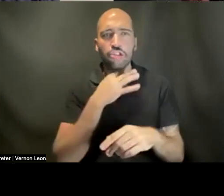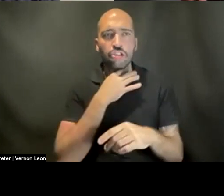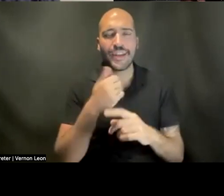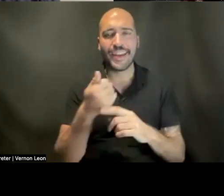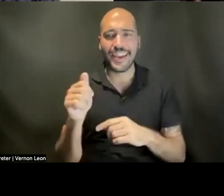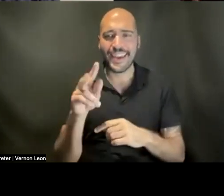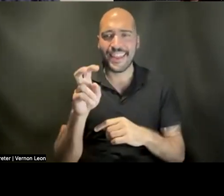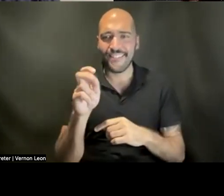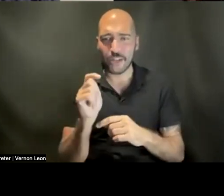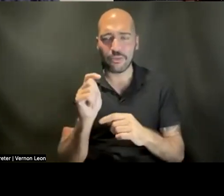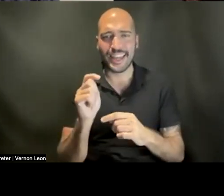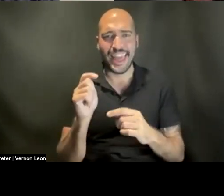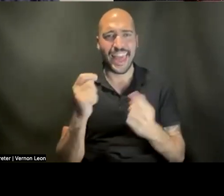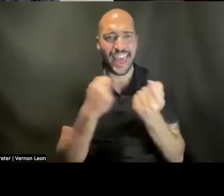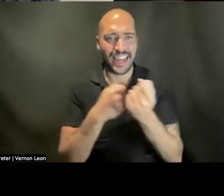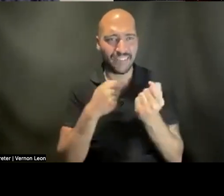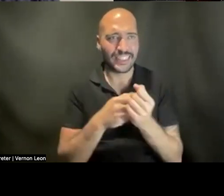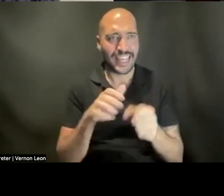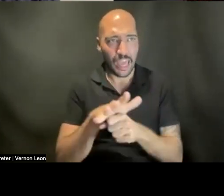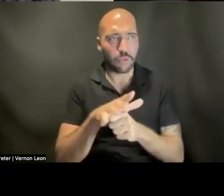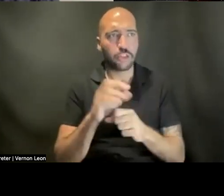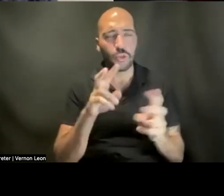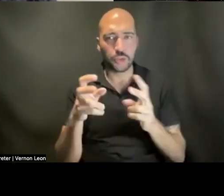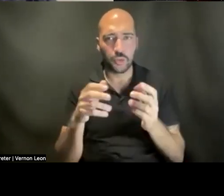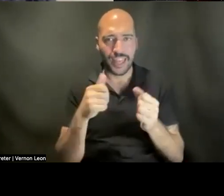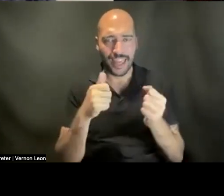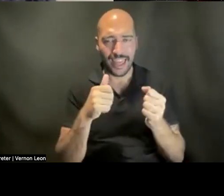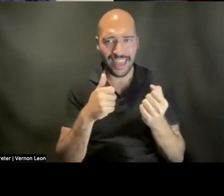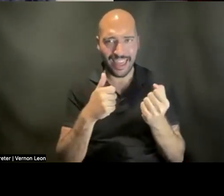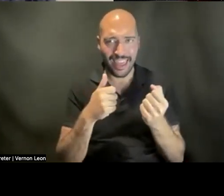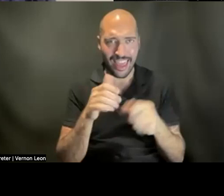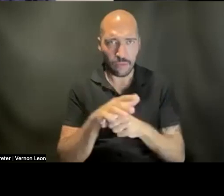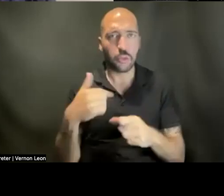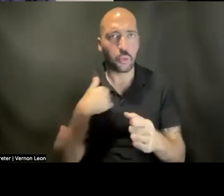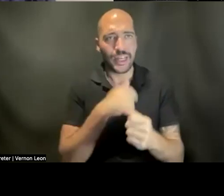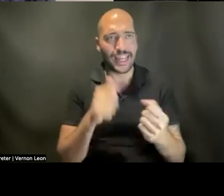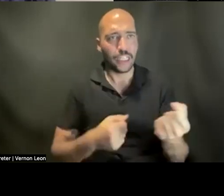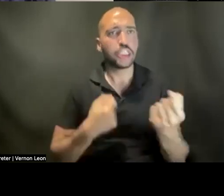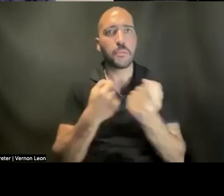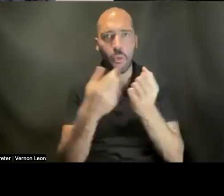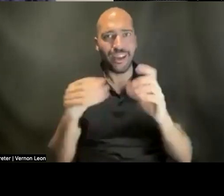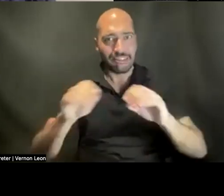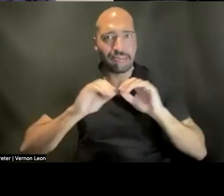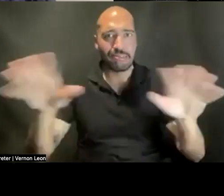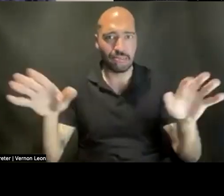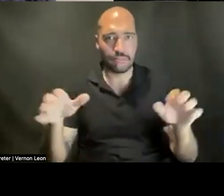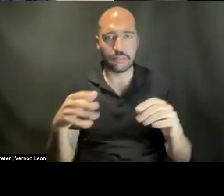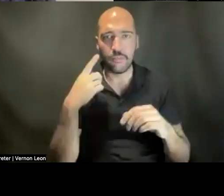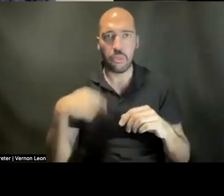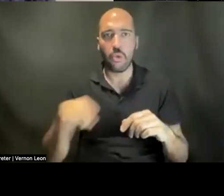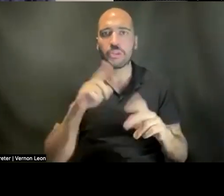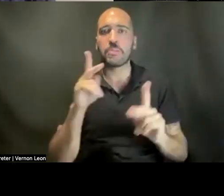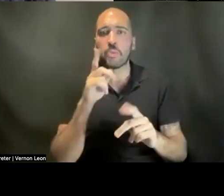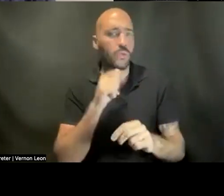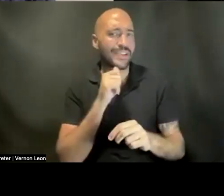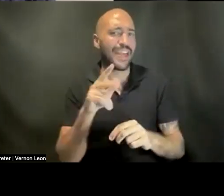issue areas that we might be able to support and help amplify for those who are not